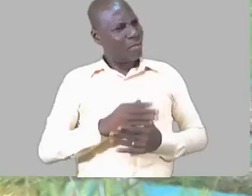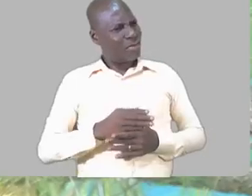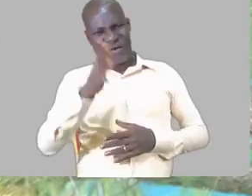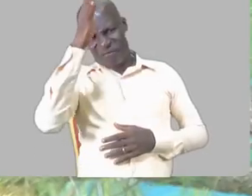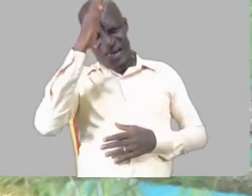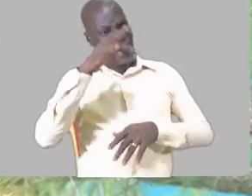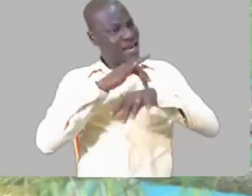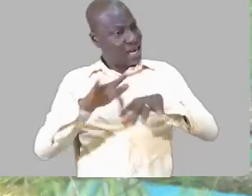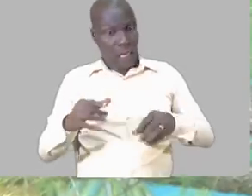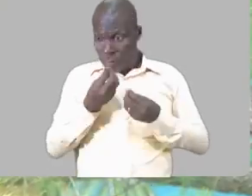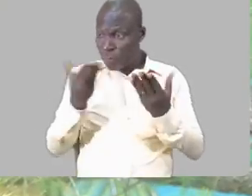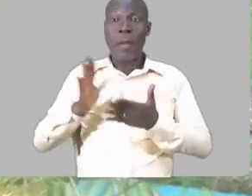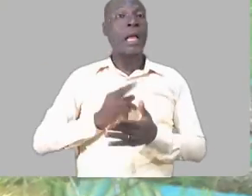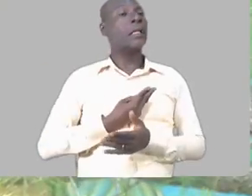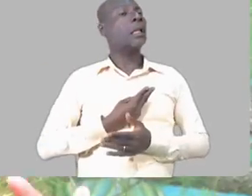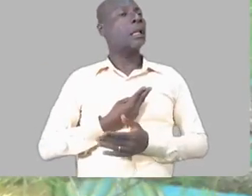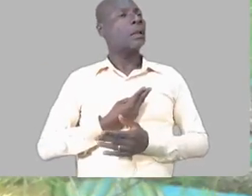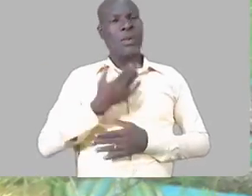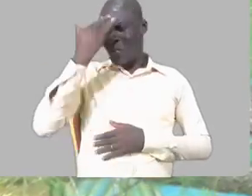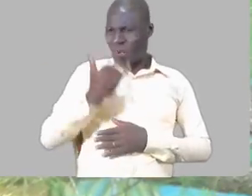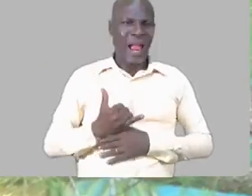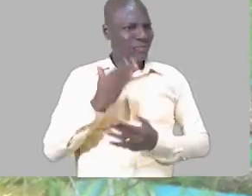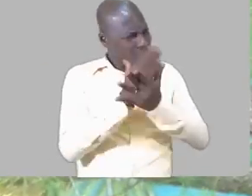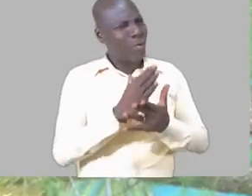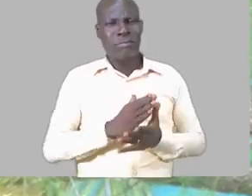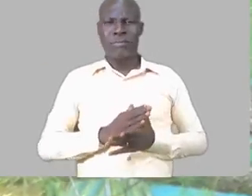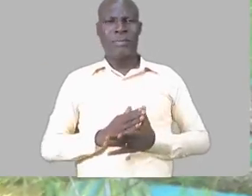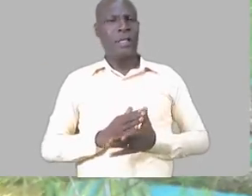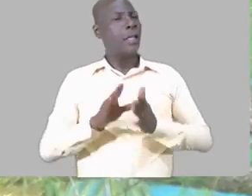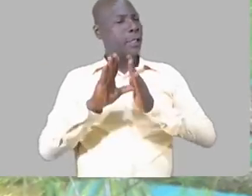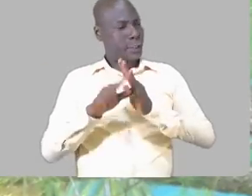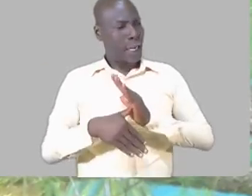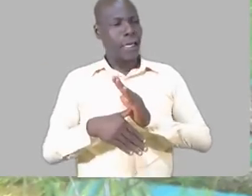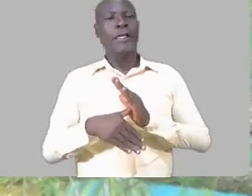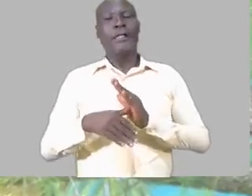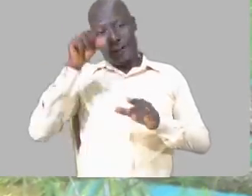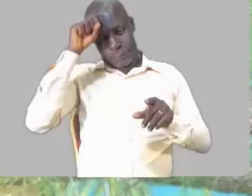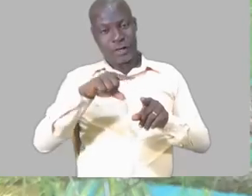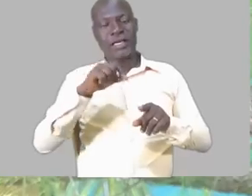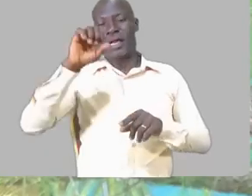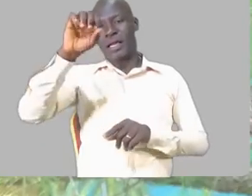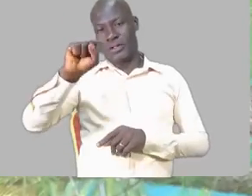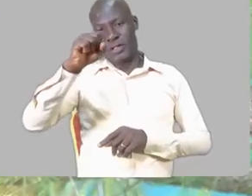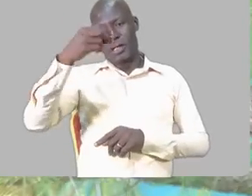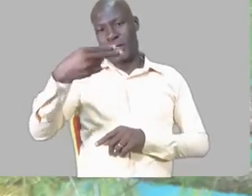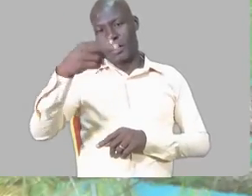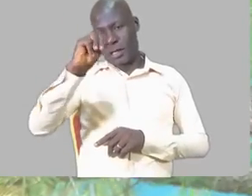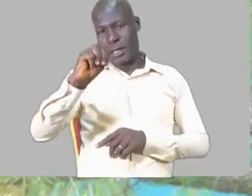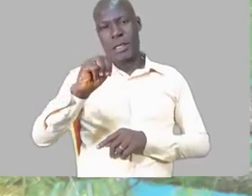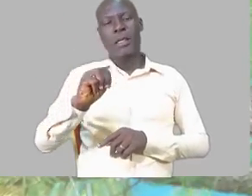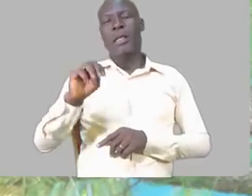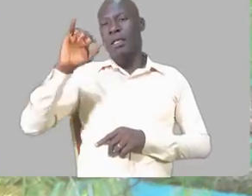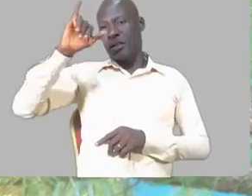who does so? And now, the boy, my dear. Jaddy old channel. The Bible said, sham any jar for Effa and